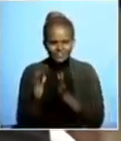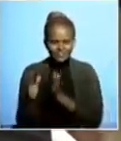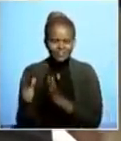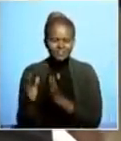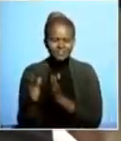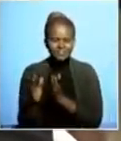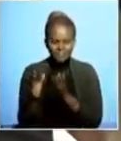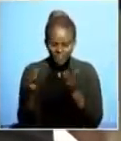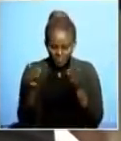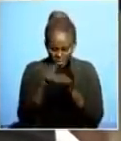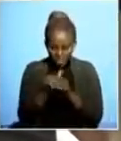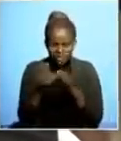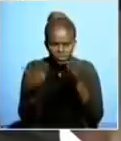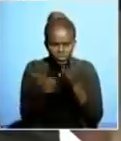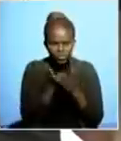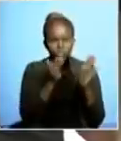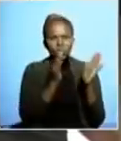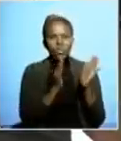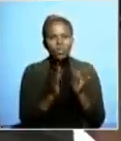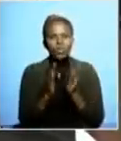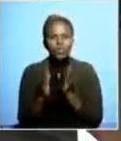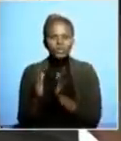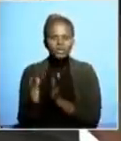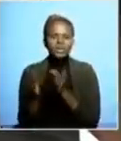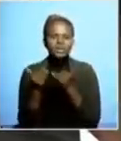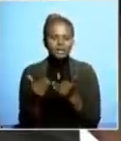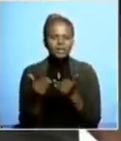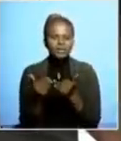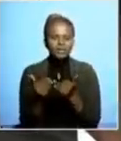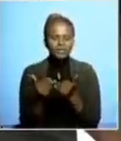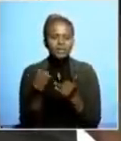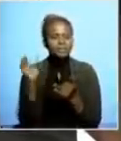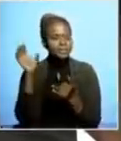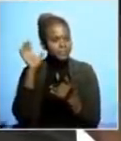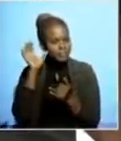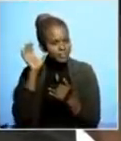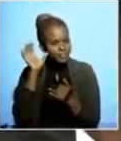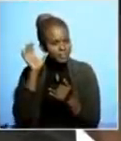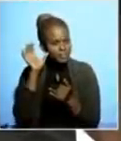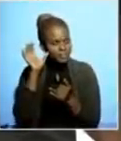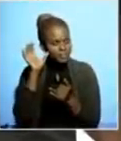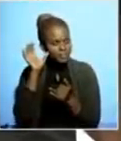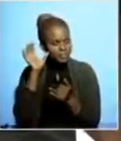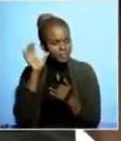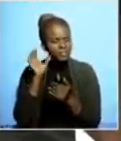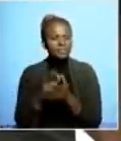in the new order now. I'm following, I'm listening.